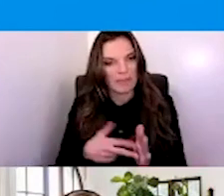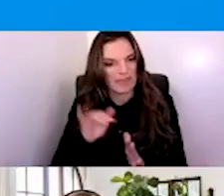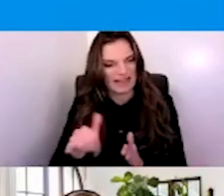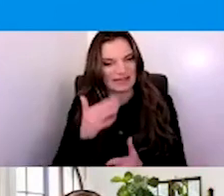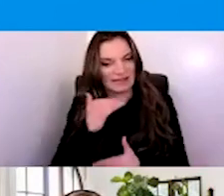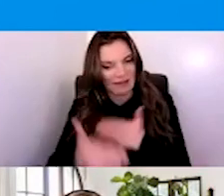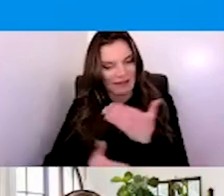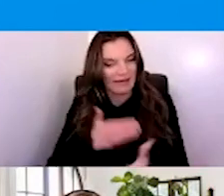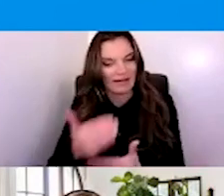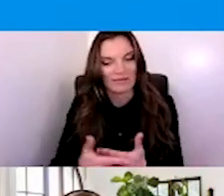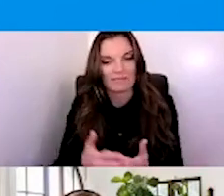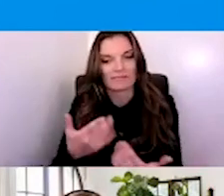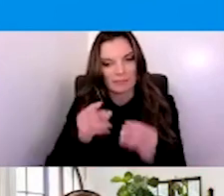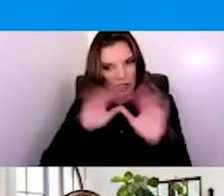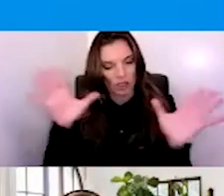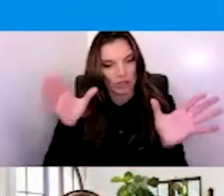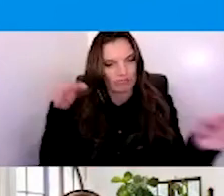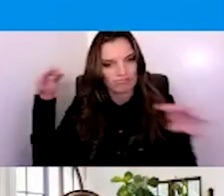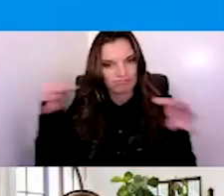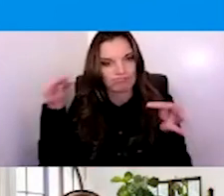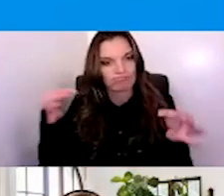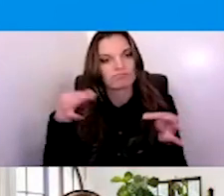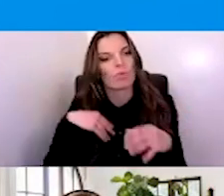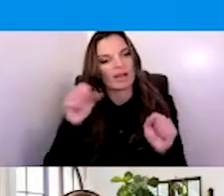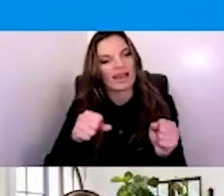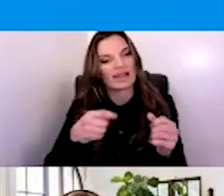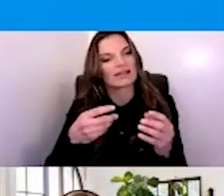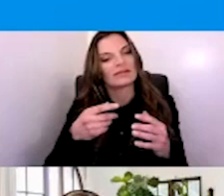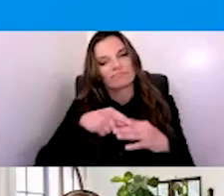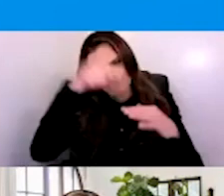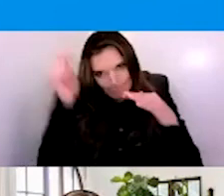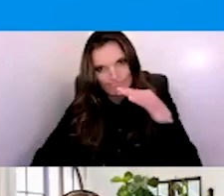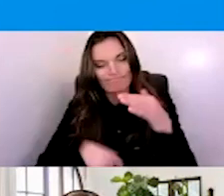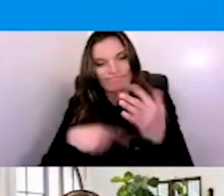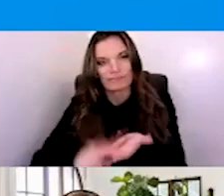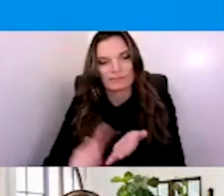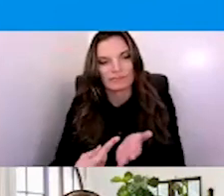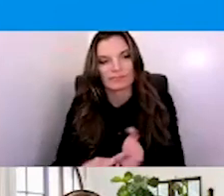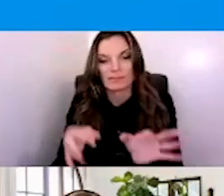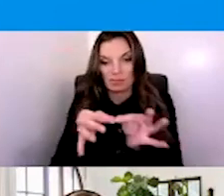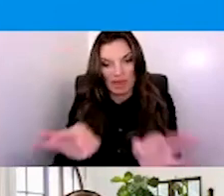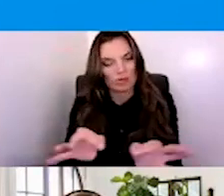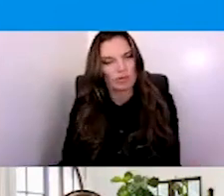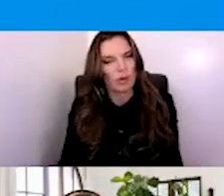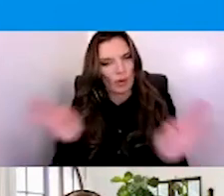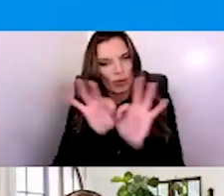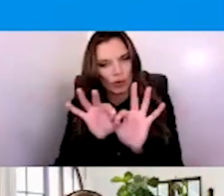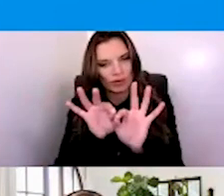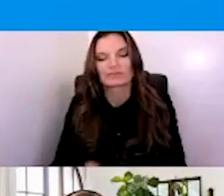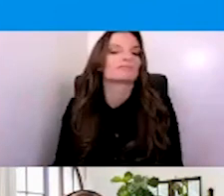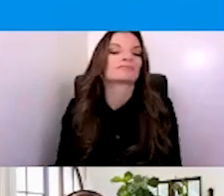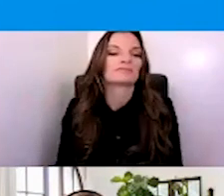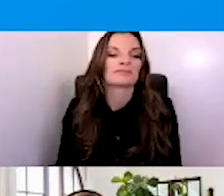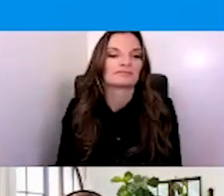about it. And so that we can work on these other issues as well. So it's not that language is not important, but I like to kind of level set with it and